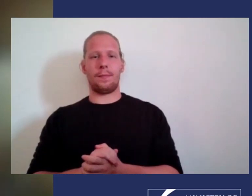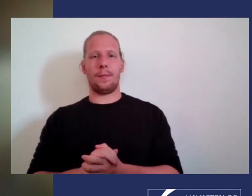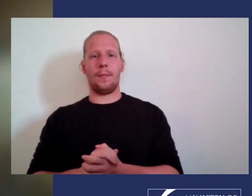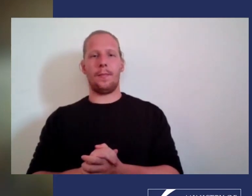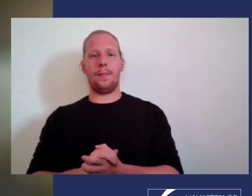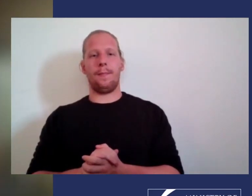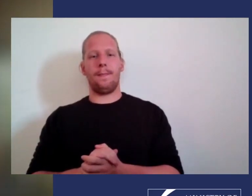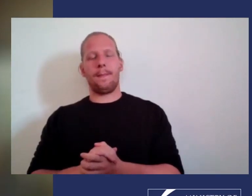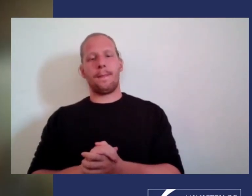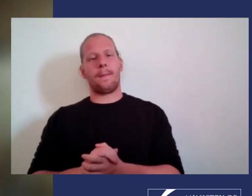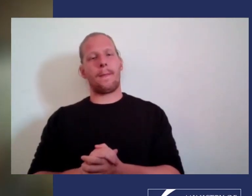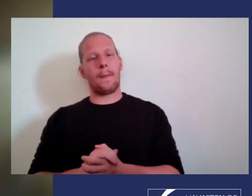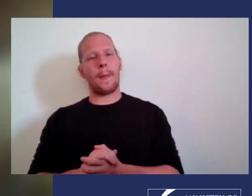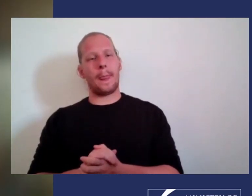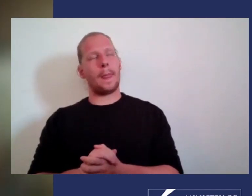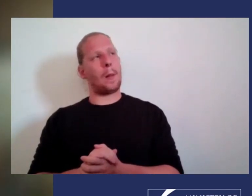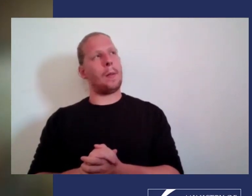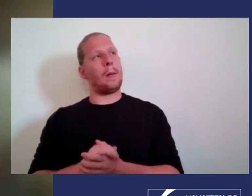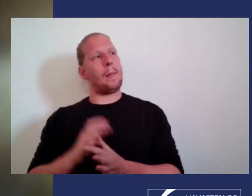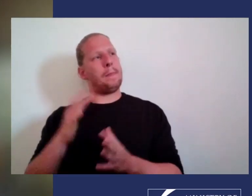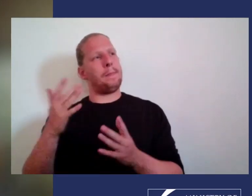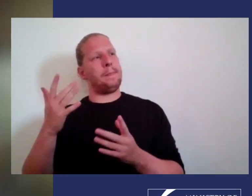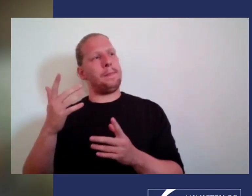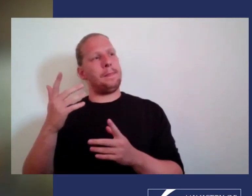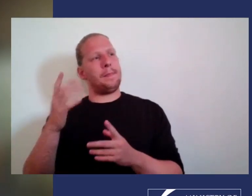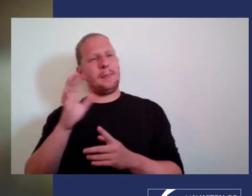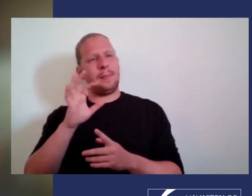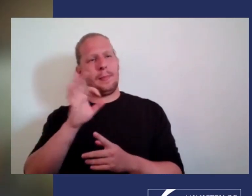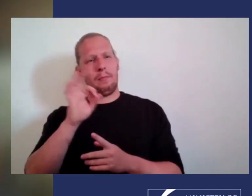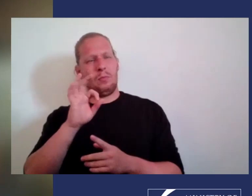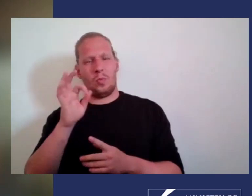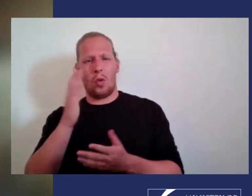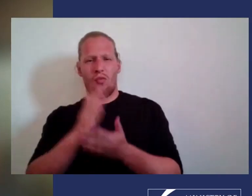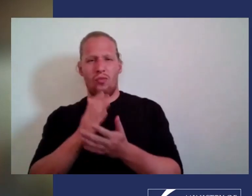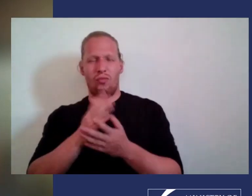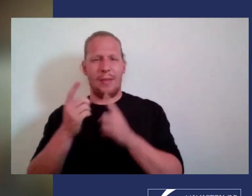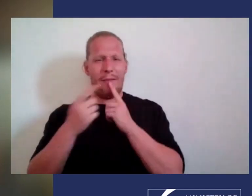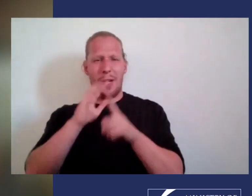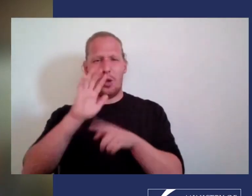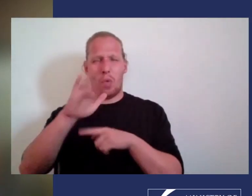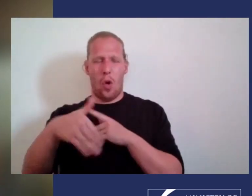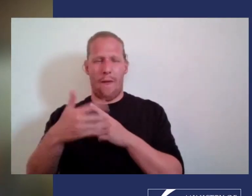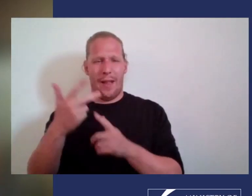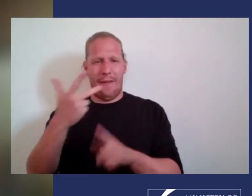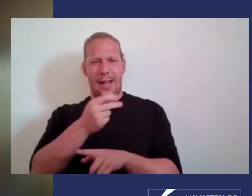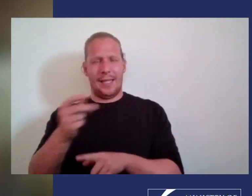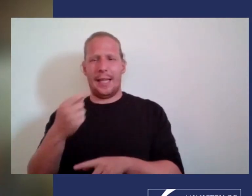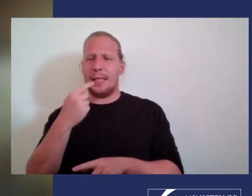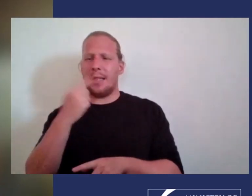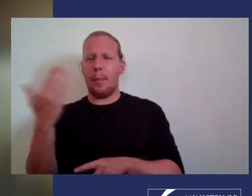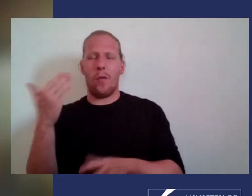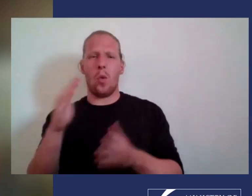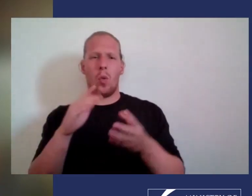contraindications to this vaccine. As Jin was saying, it basically has the mRNA, which degrades.